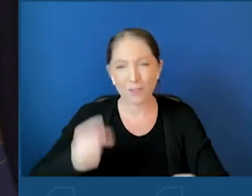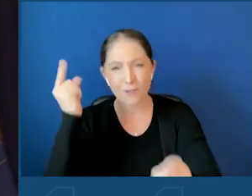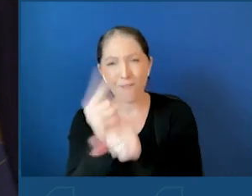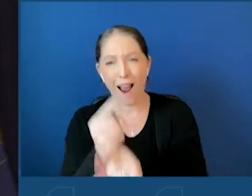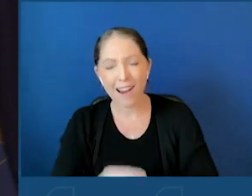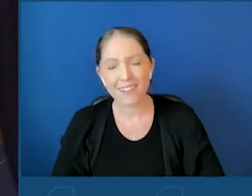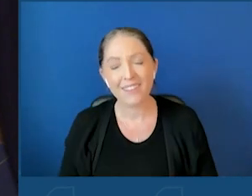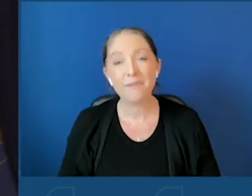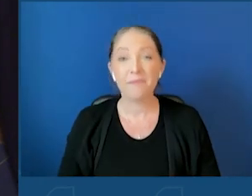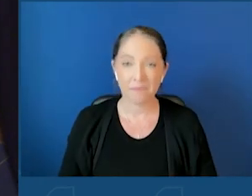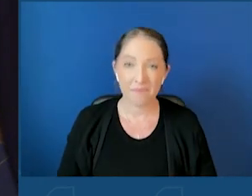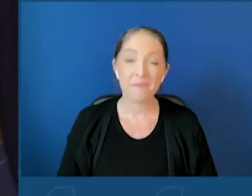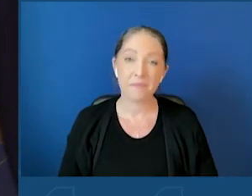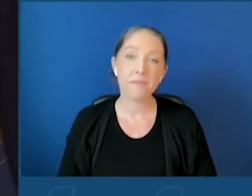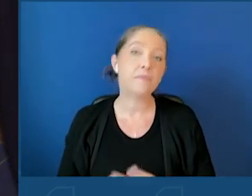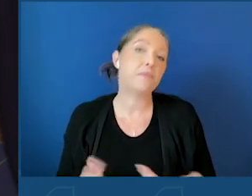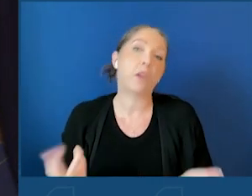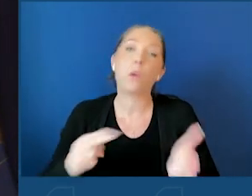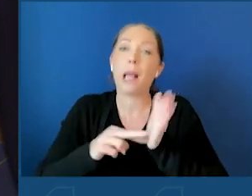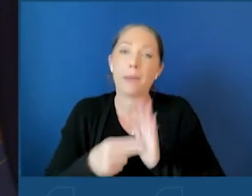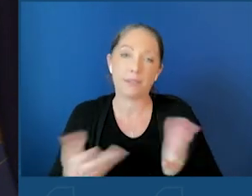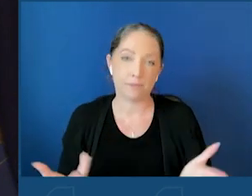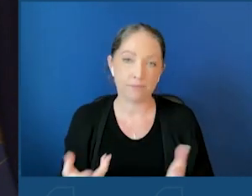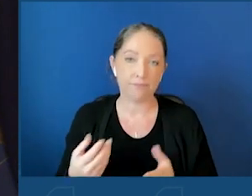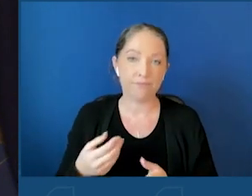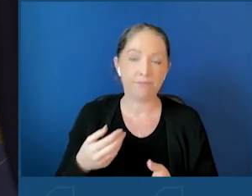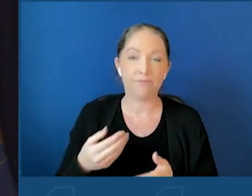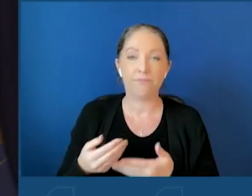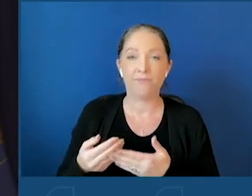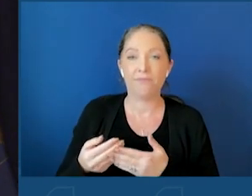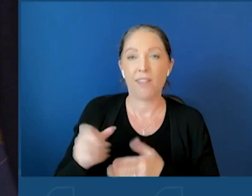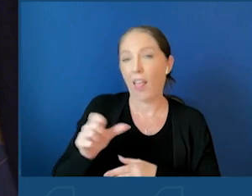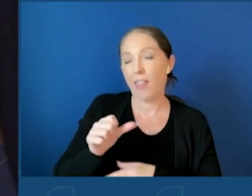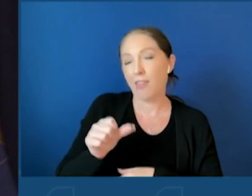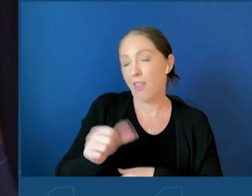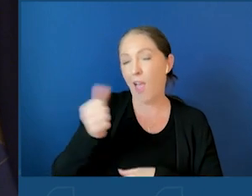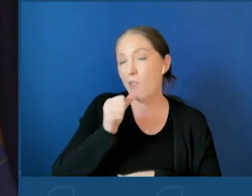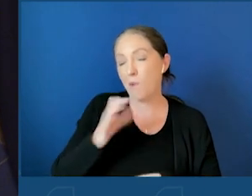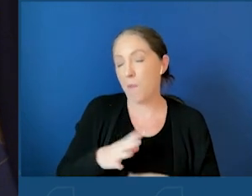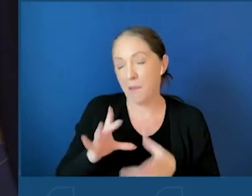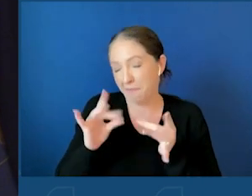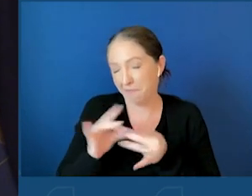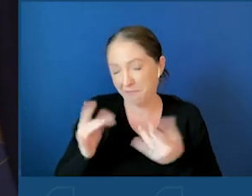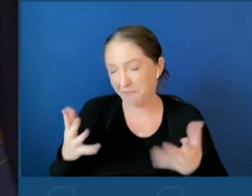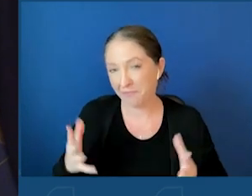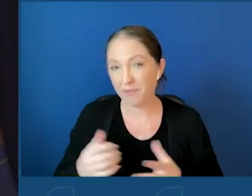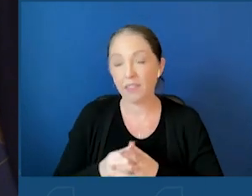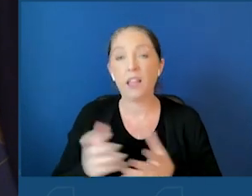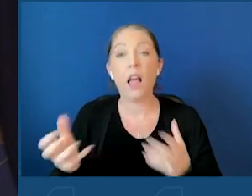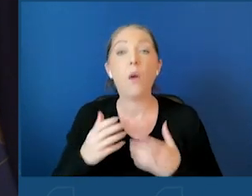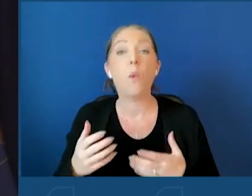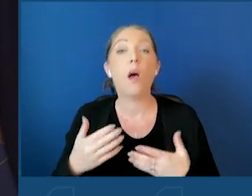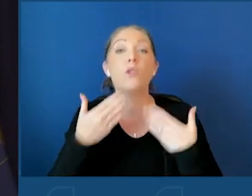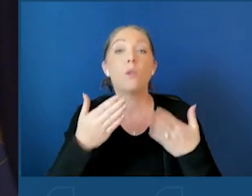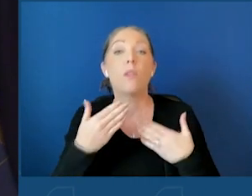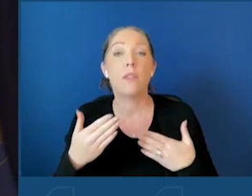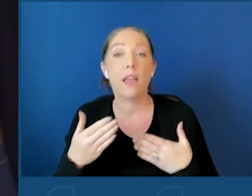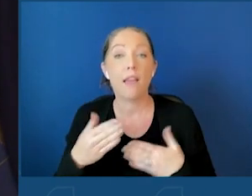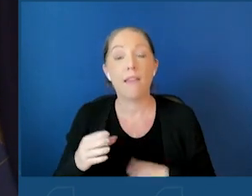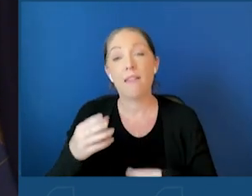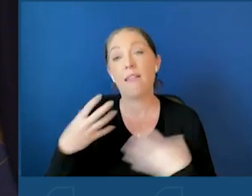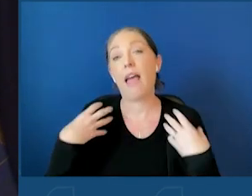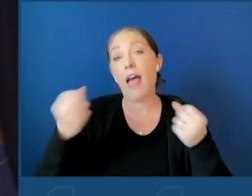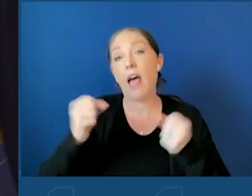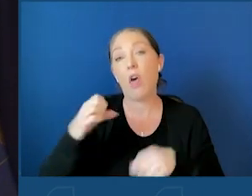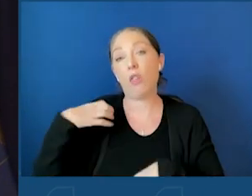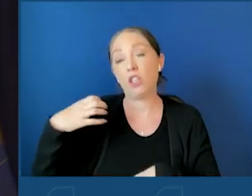So, I mean, the prior two speakers said it all. So I first want to also thank Health Chair in the Assembly, Amy Paulin, who helped get this